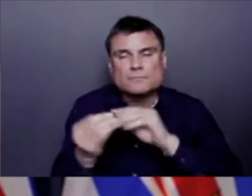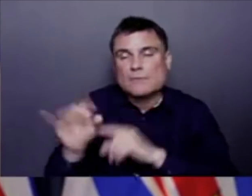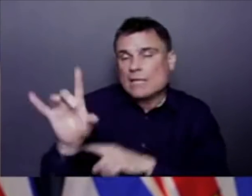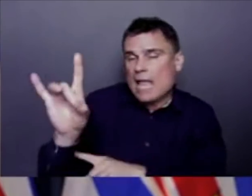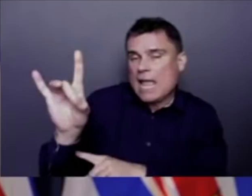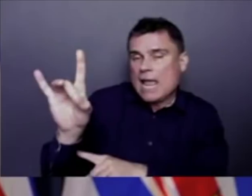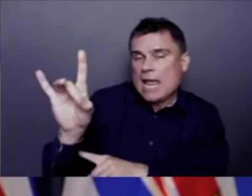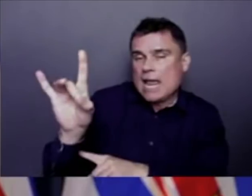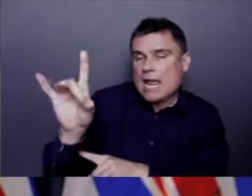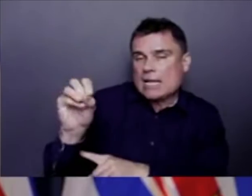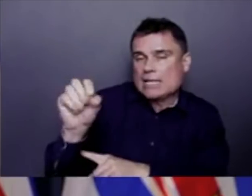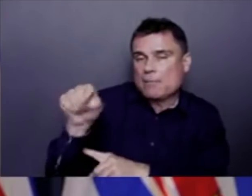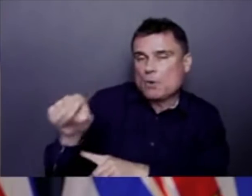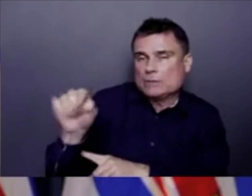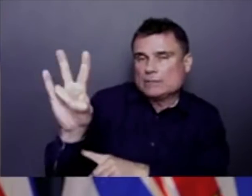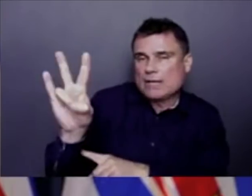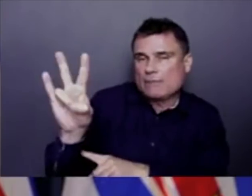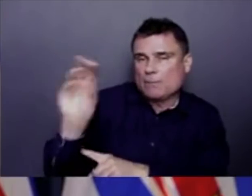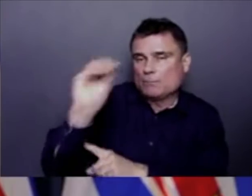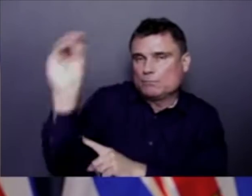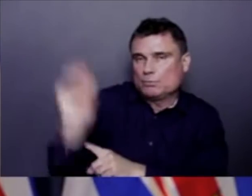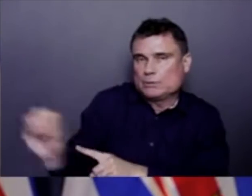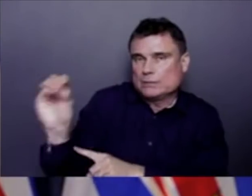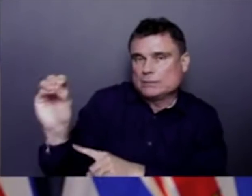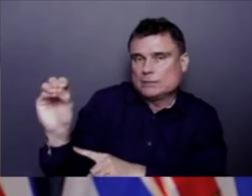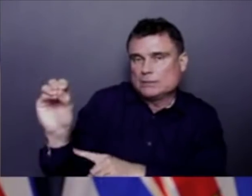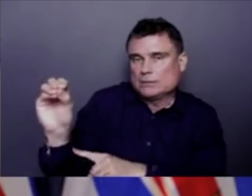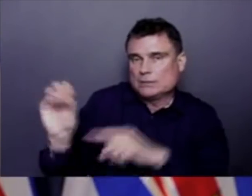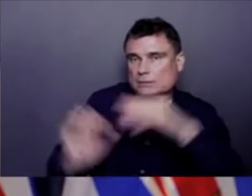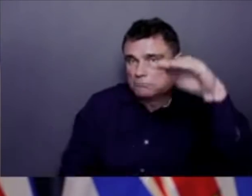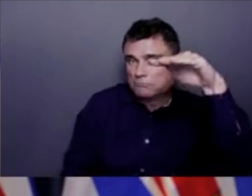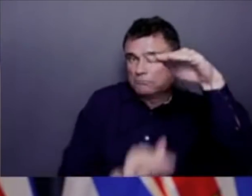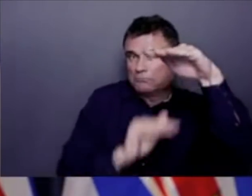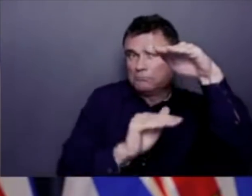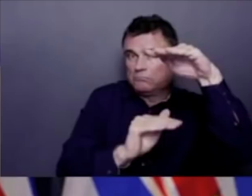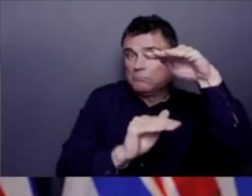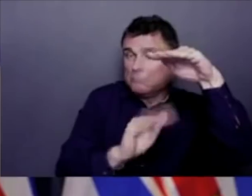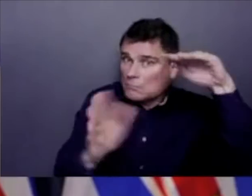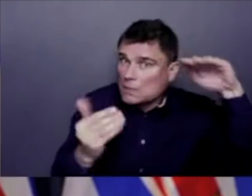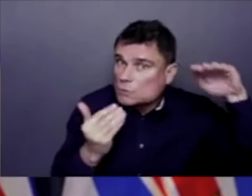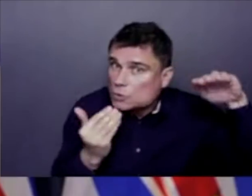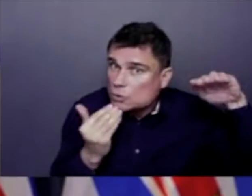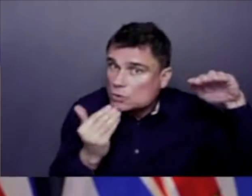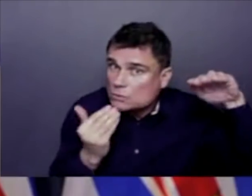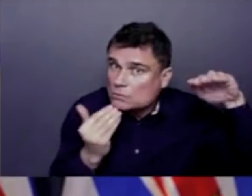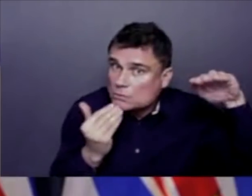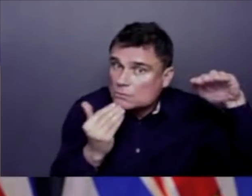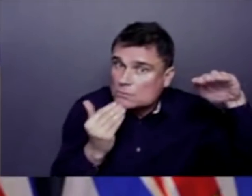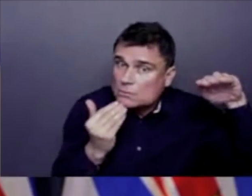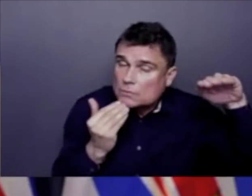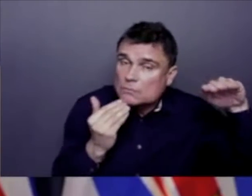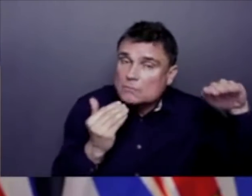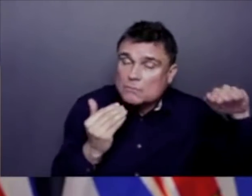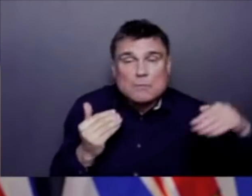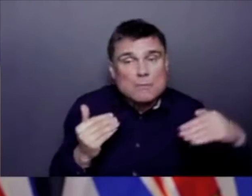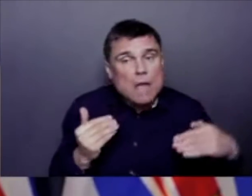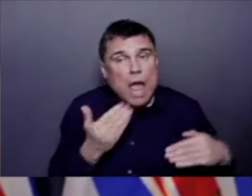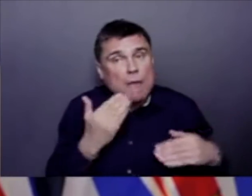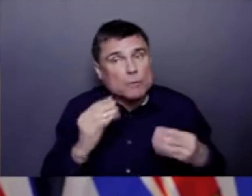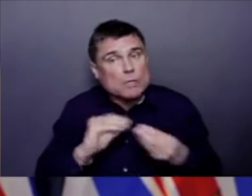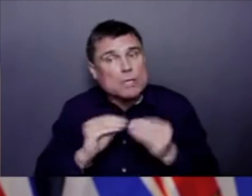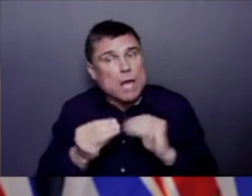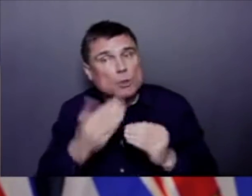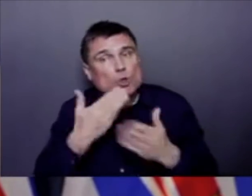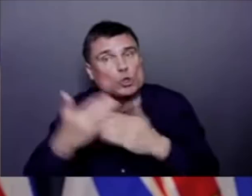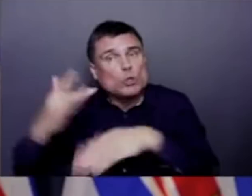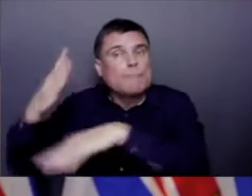of beds, we are in good shape, although the pressure in our acute care hospitals is significant, as you can tell by the